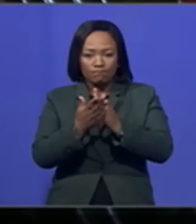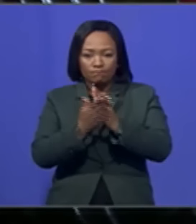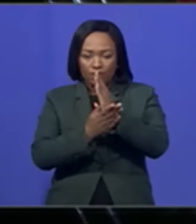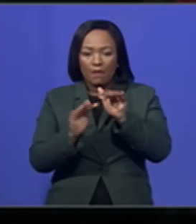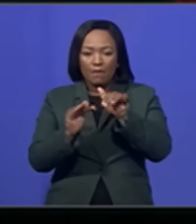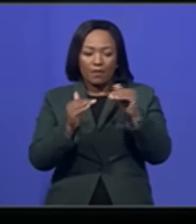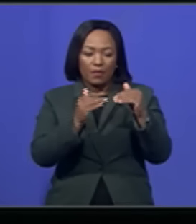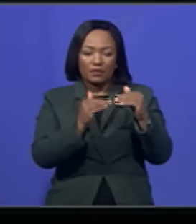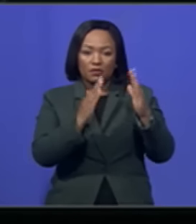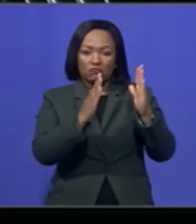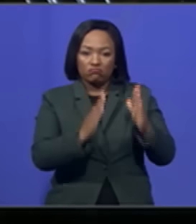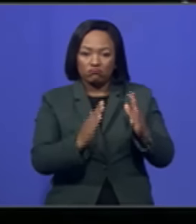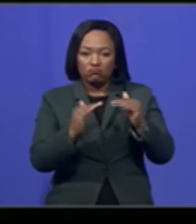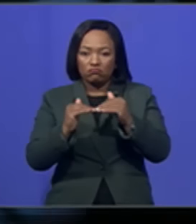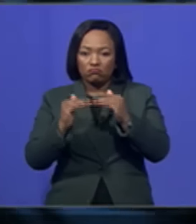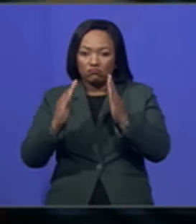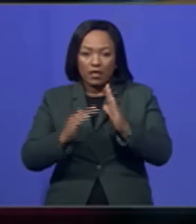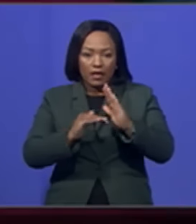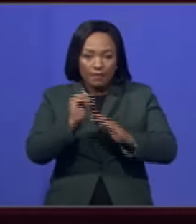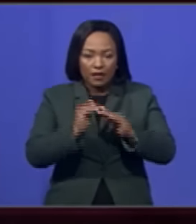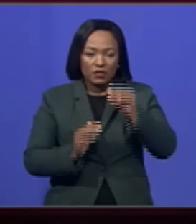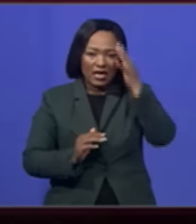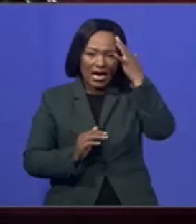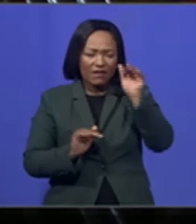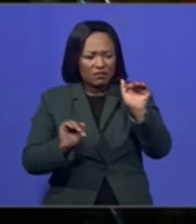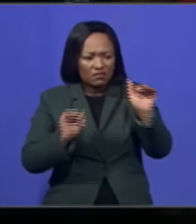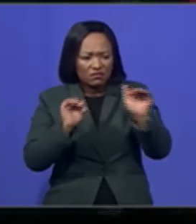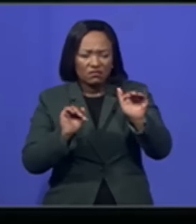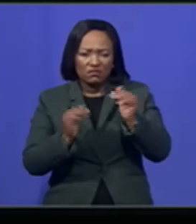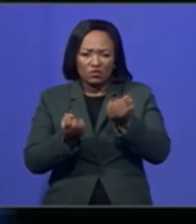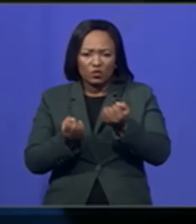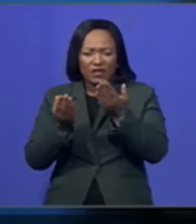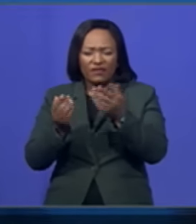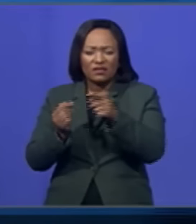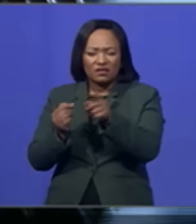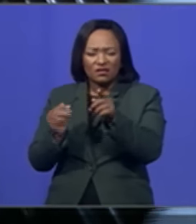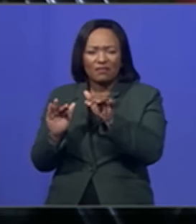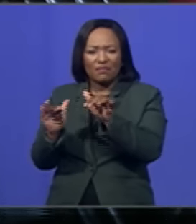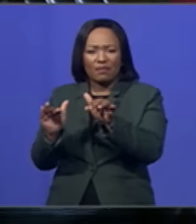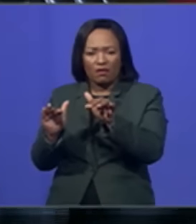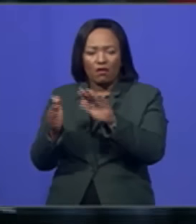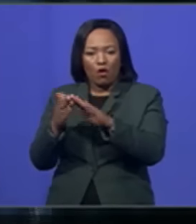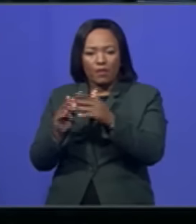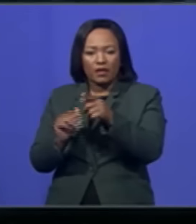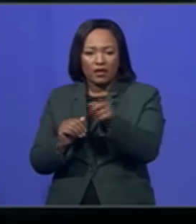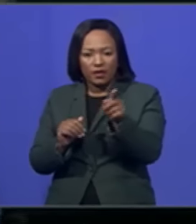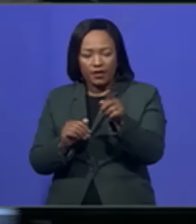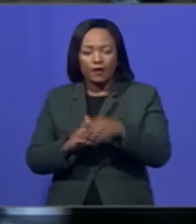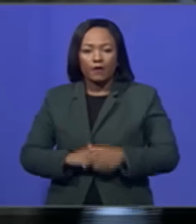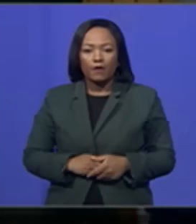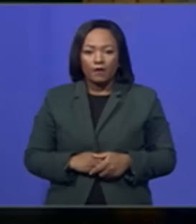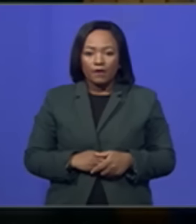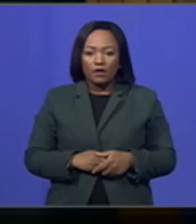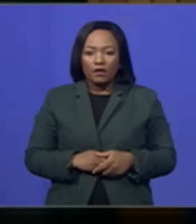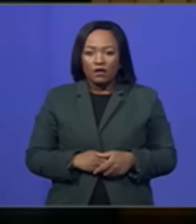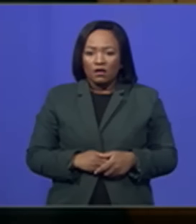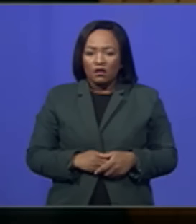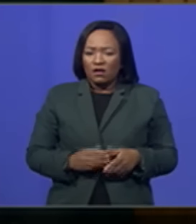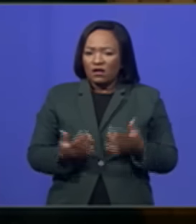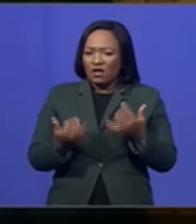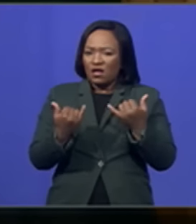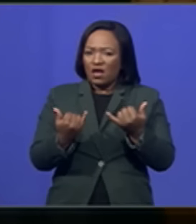matlo ebile a gwetlha puso go direla baagi. We're counting just too many of the